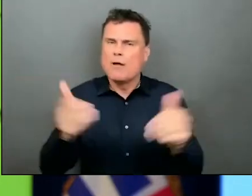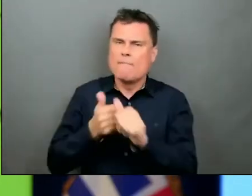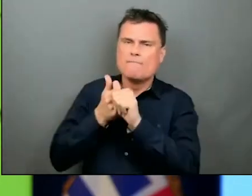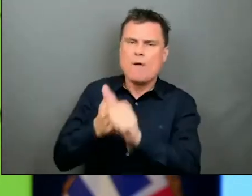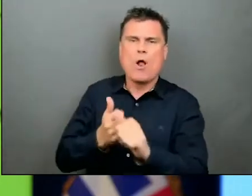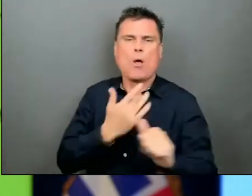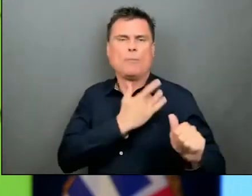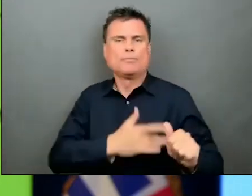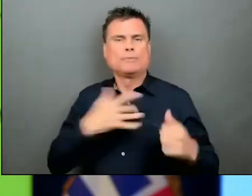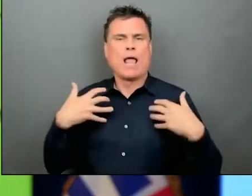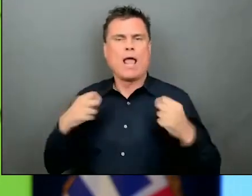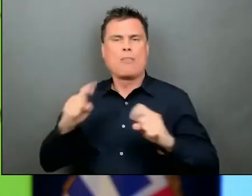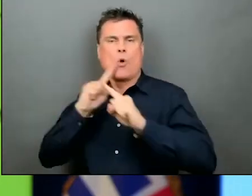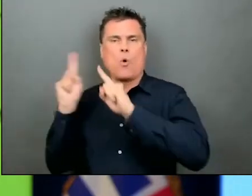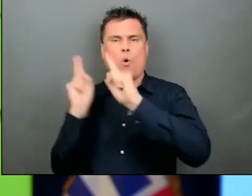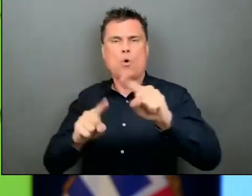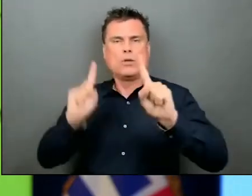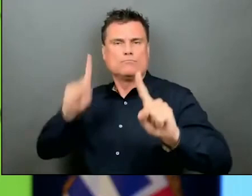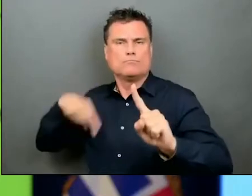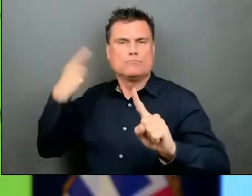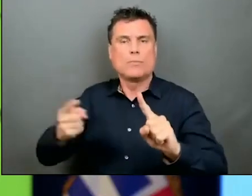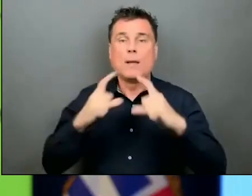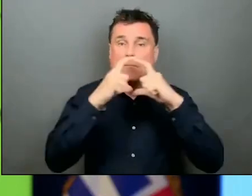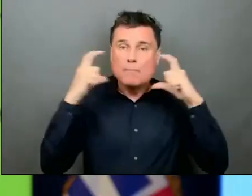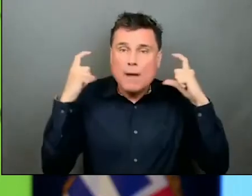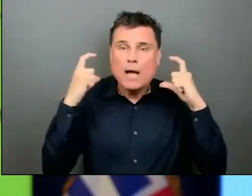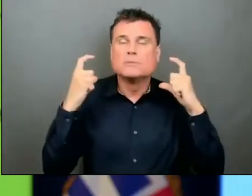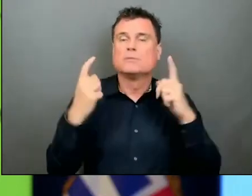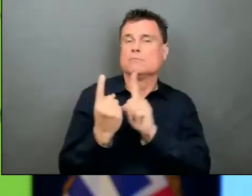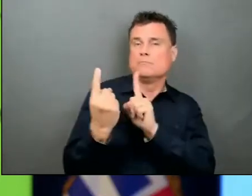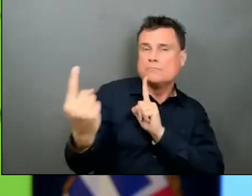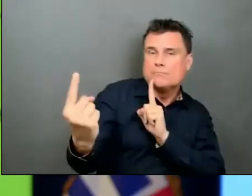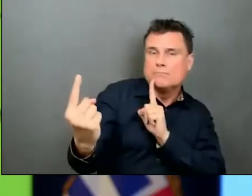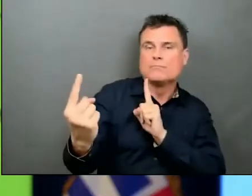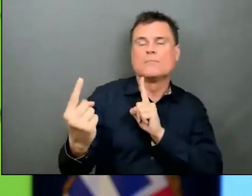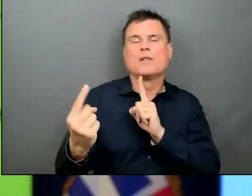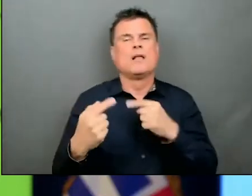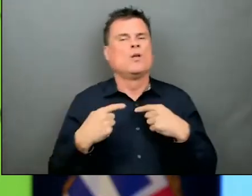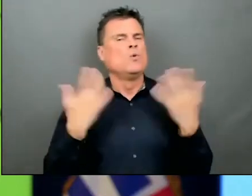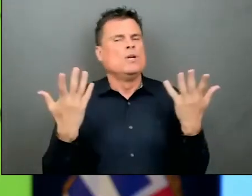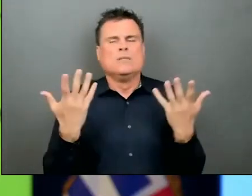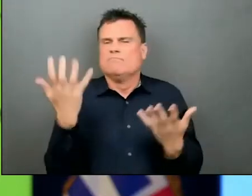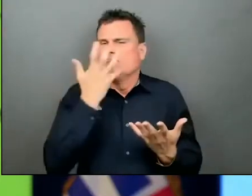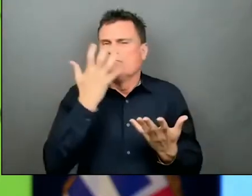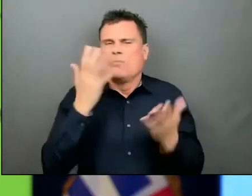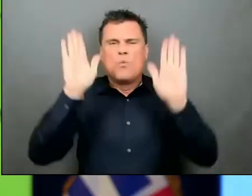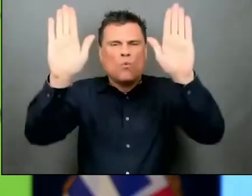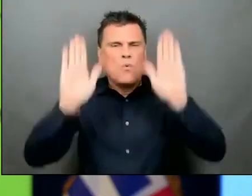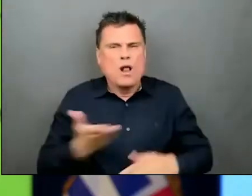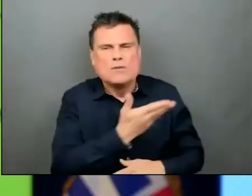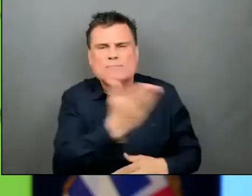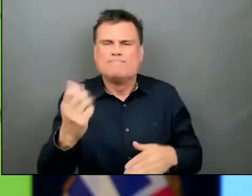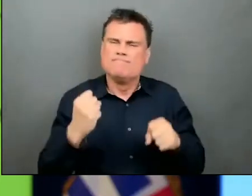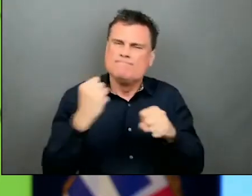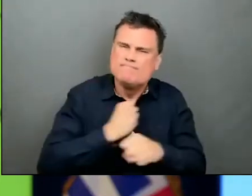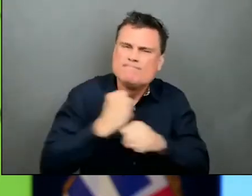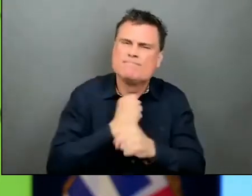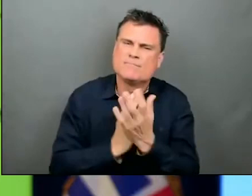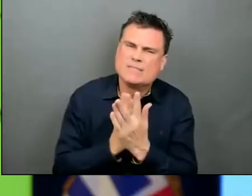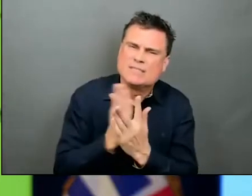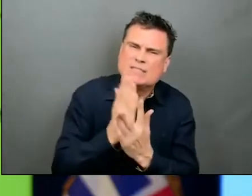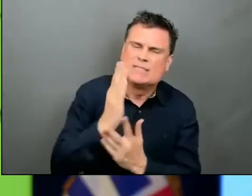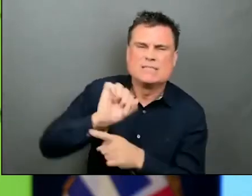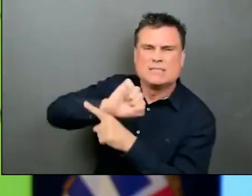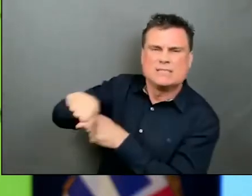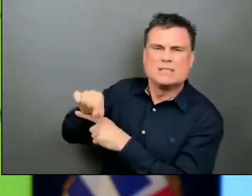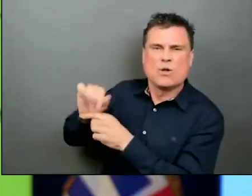up, avoiding large gatherings, and doing an extraordinary job in fighting COVID-19 during this recent spike in